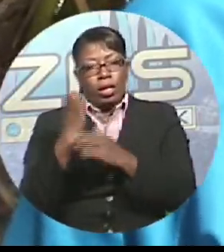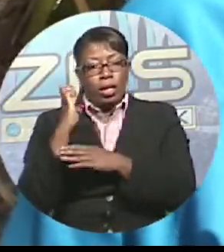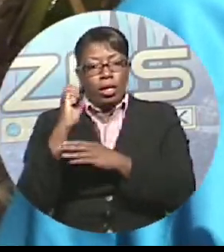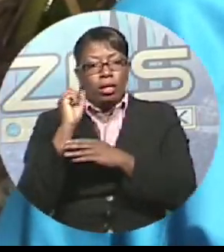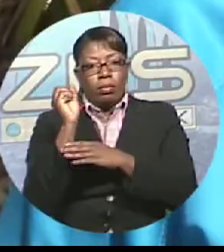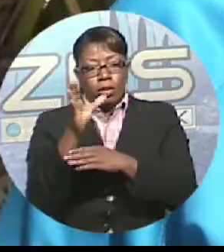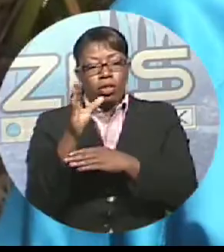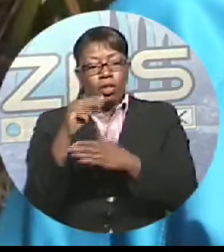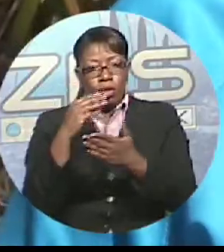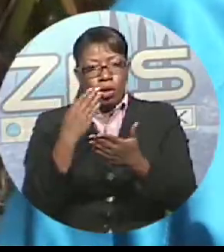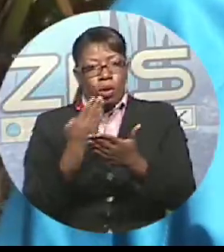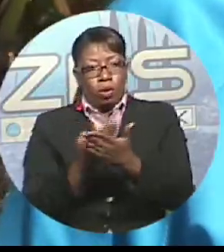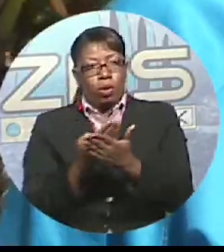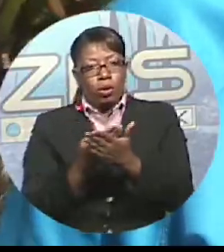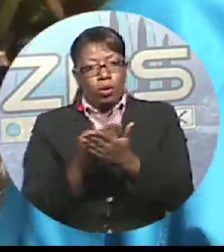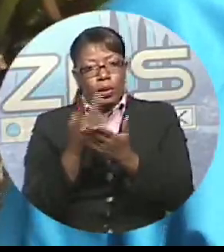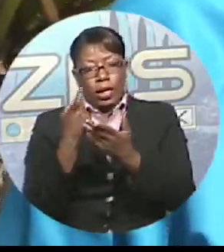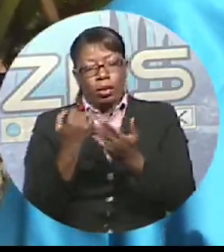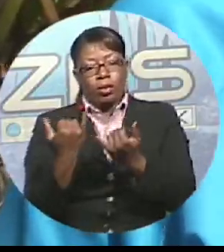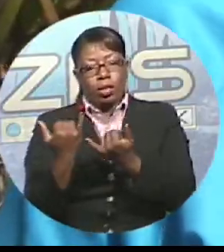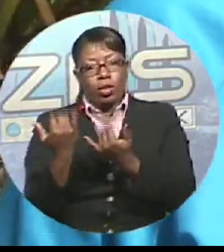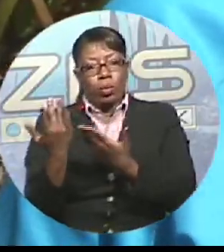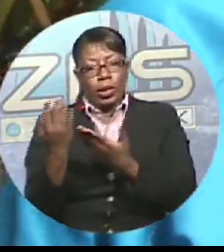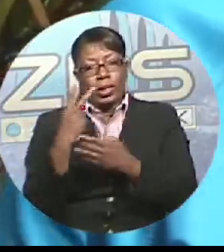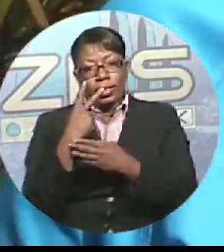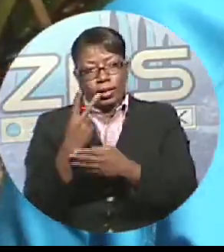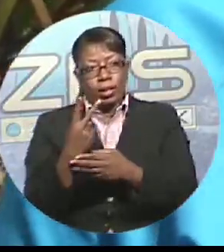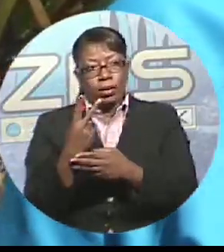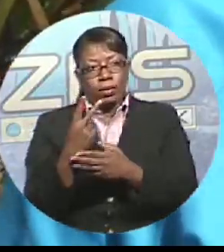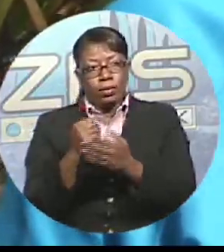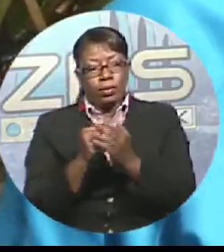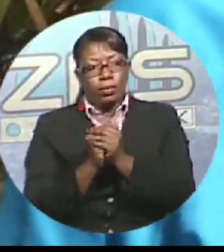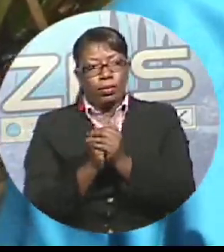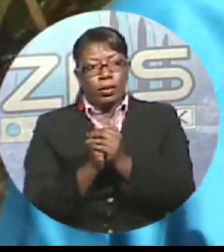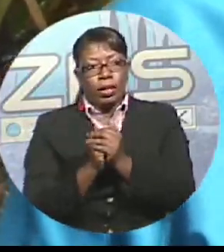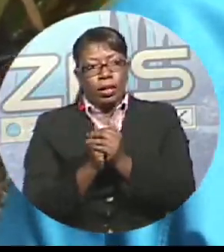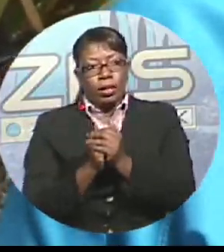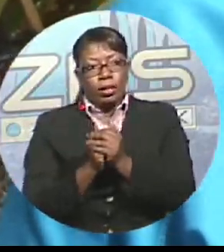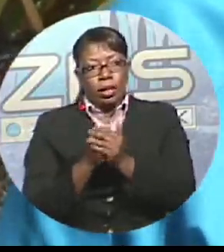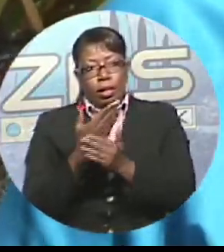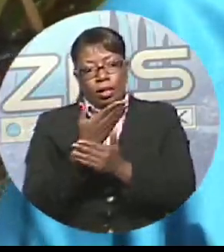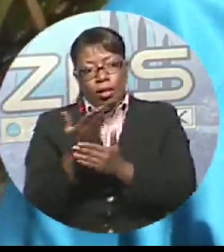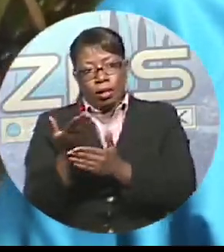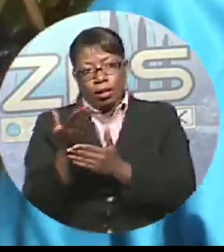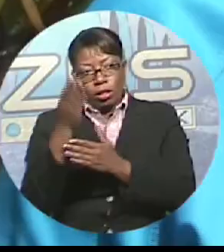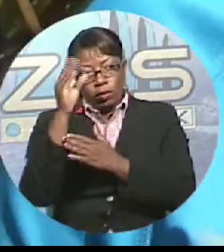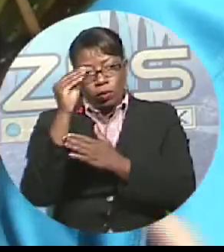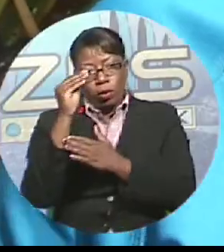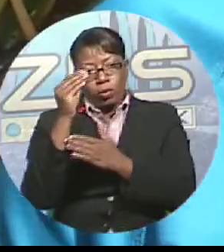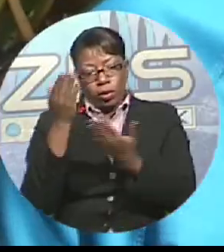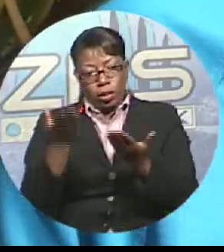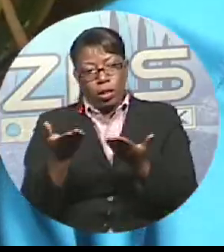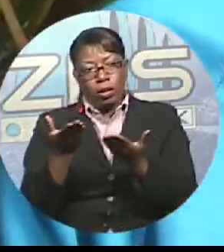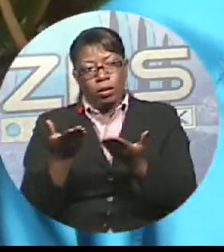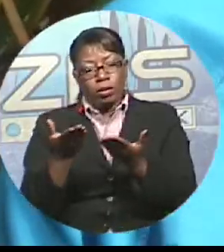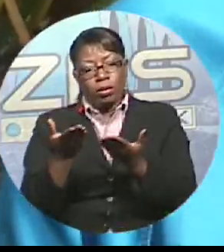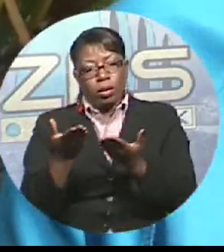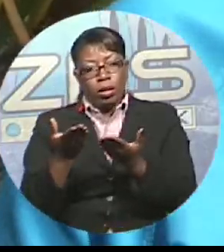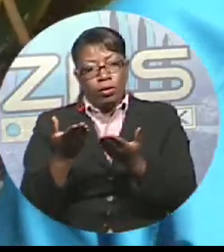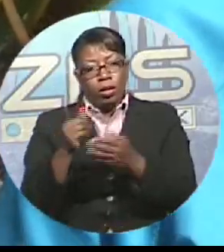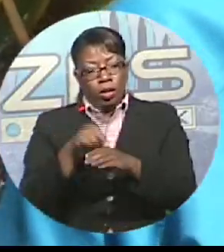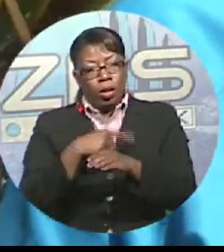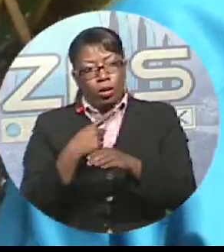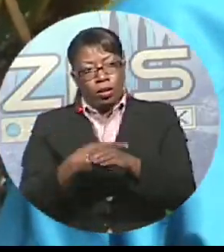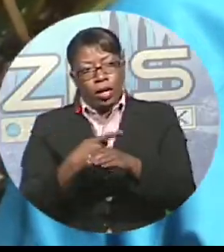fairly well. So we'll have to wait and see. But I don't want to second guess these guys. They've been in the business now. I stepped aside a bit, but we'll wait and see